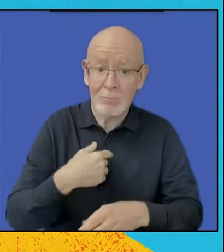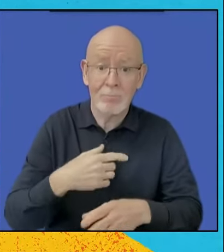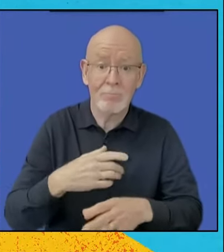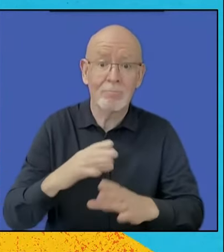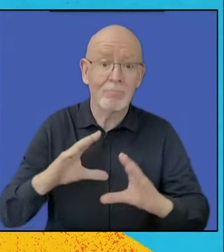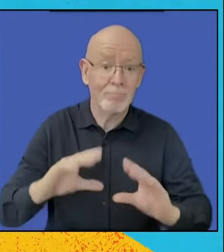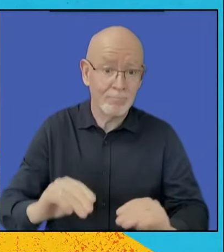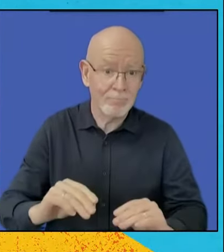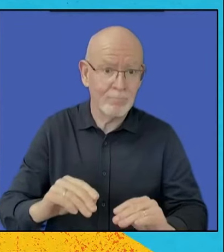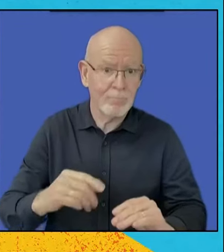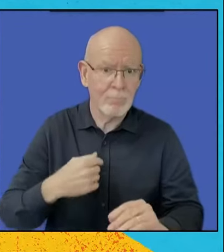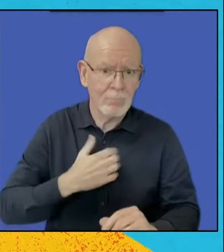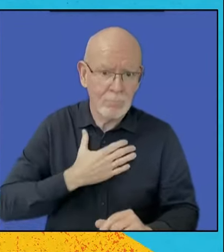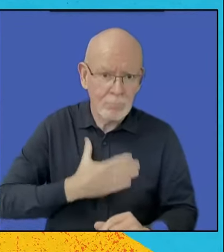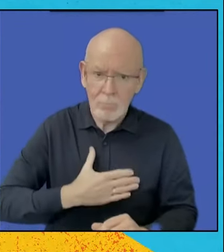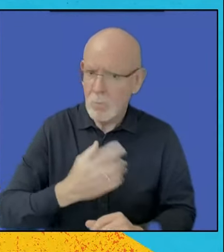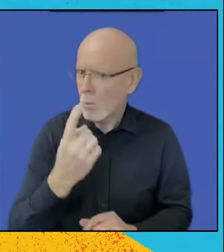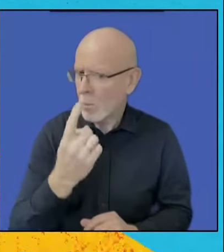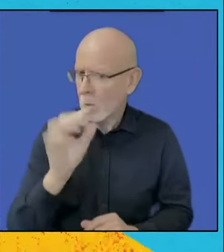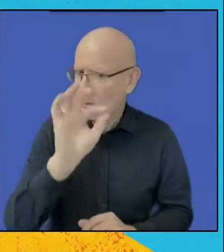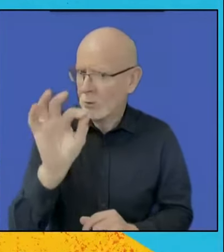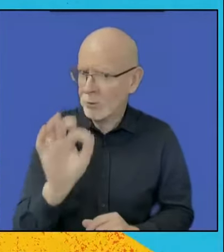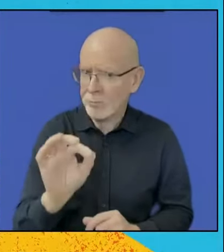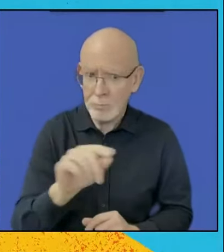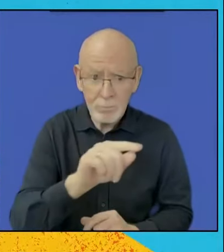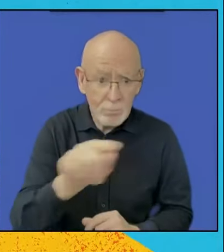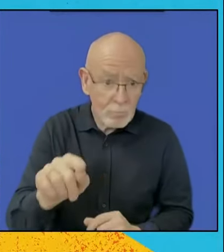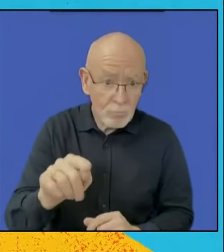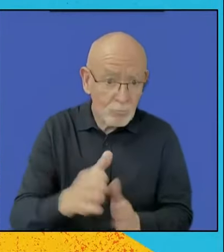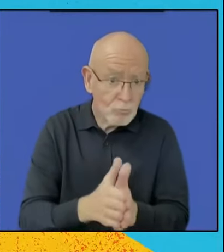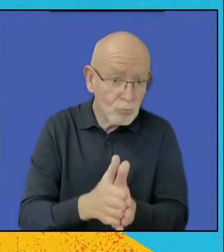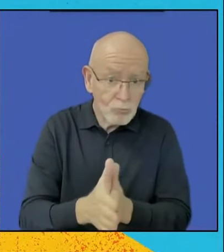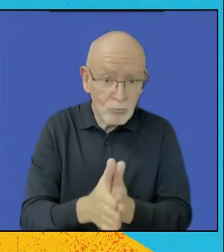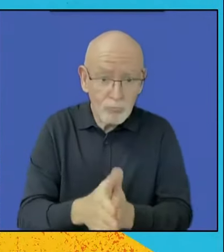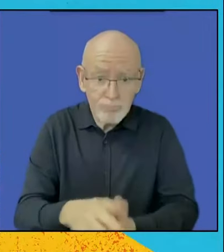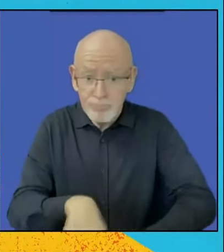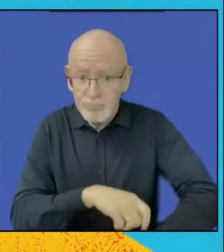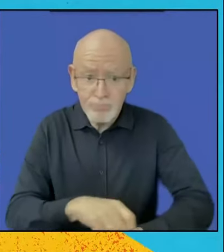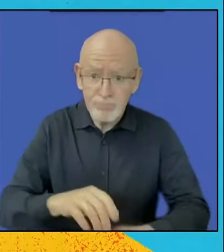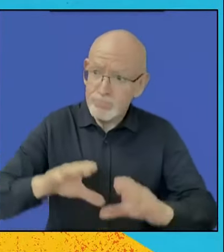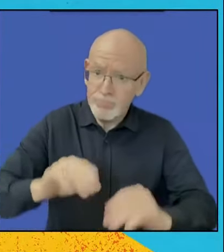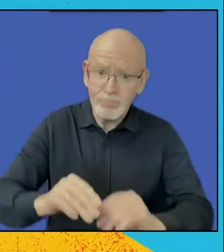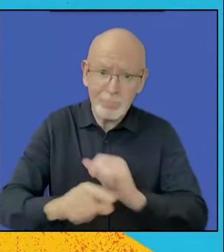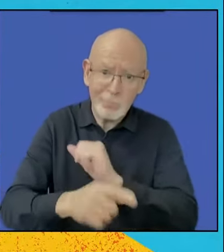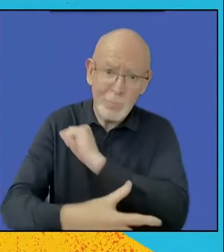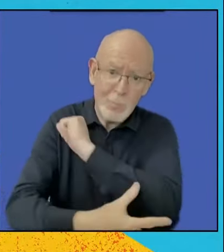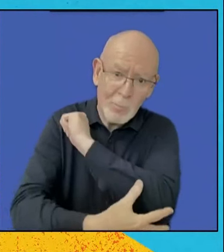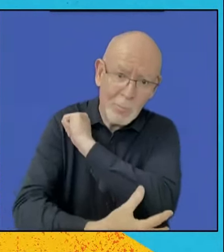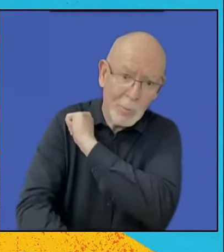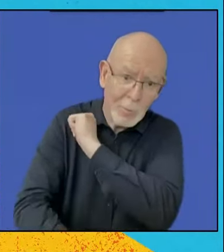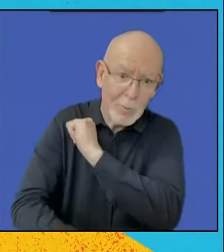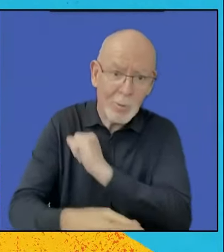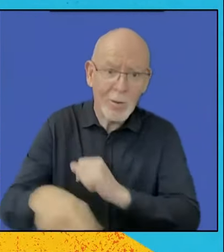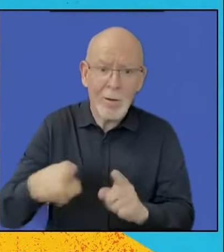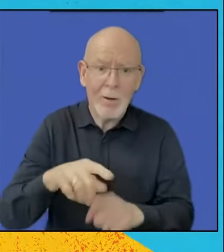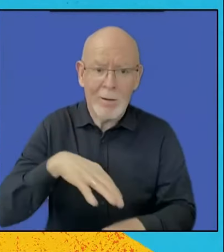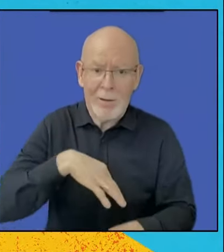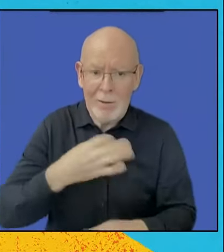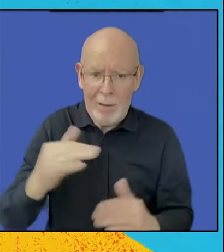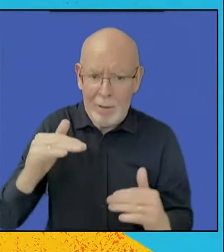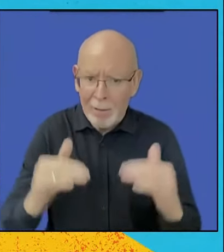yes. Yes. Young people, are you willing to get your hands dirty and to put in the work? Yes. In Zimbabwe, we